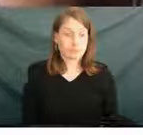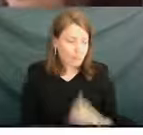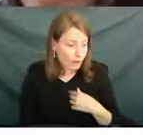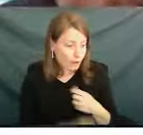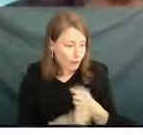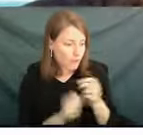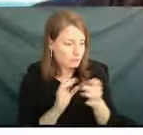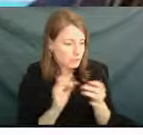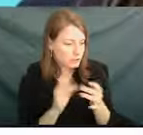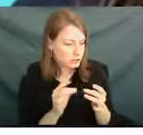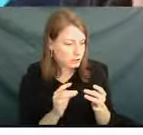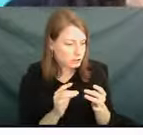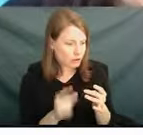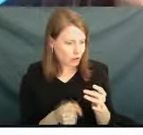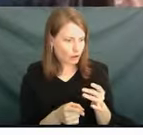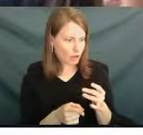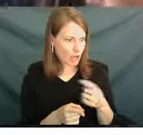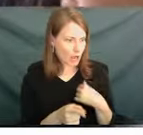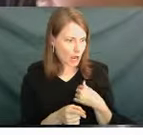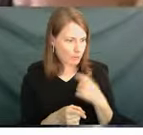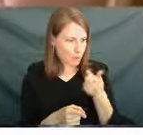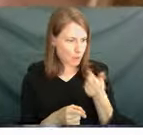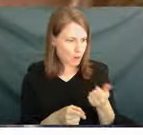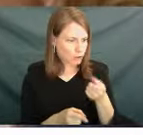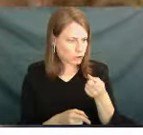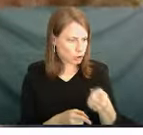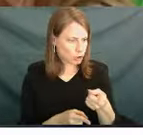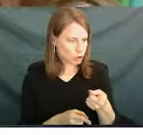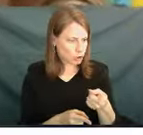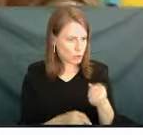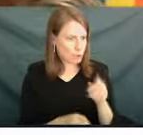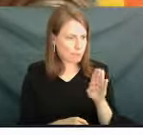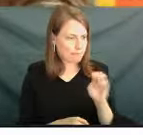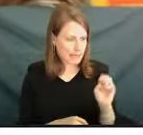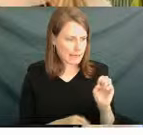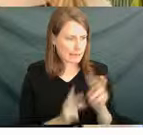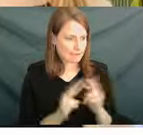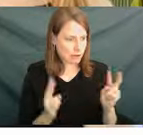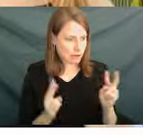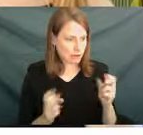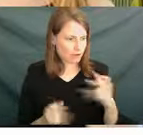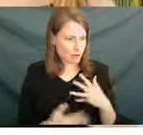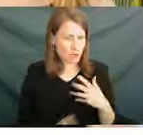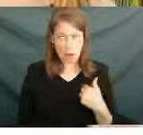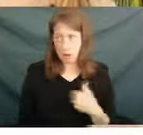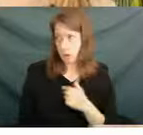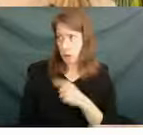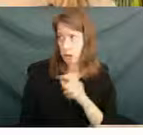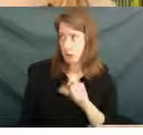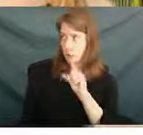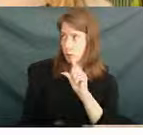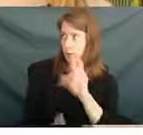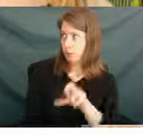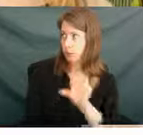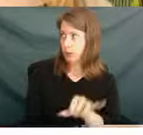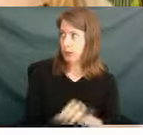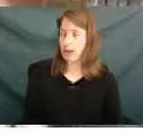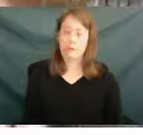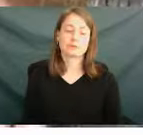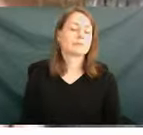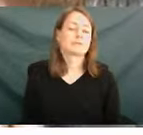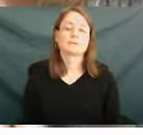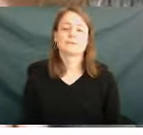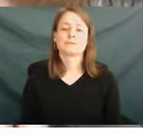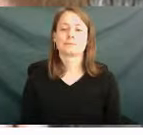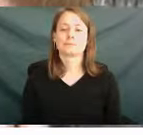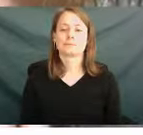afraid. We should report this straight away. It may appear at first as though it's a joke or it's not